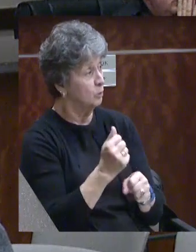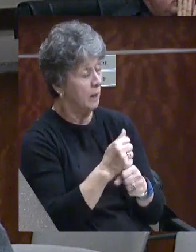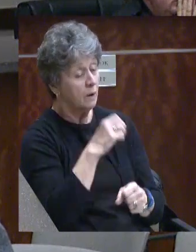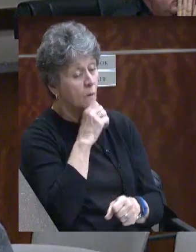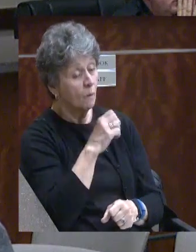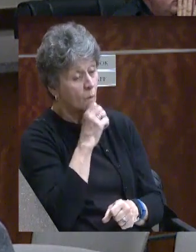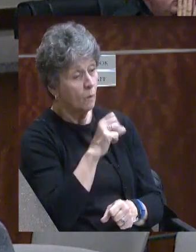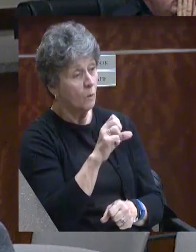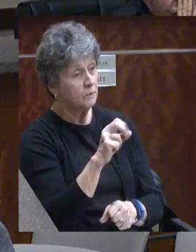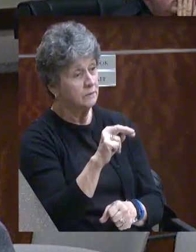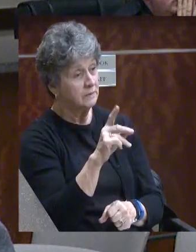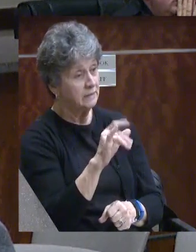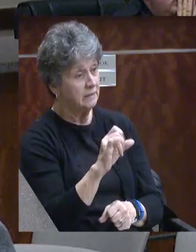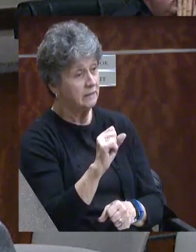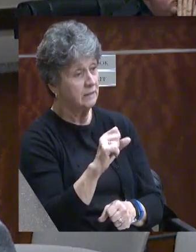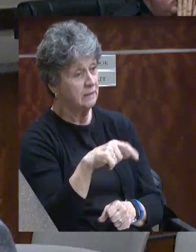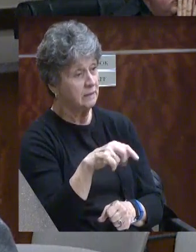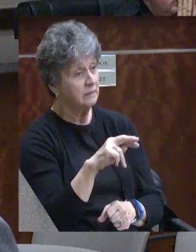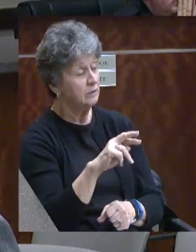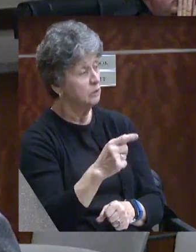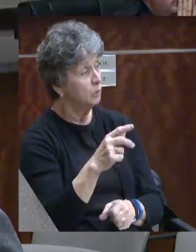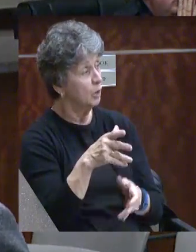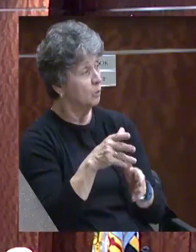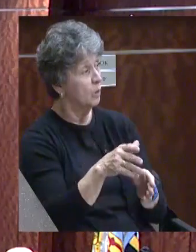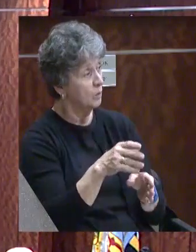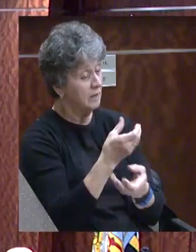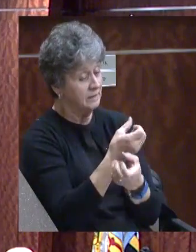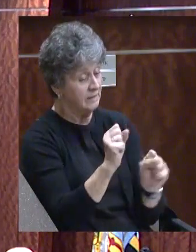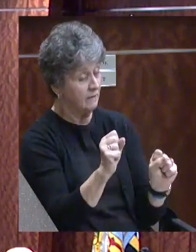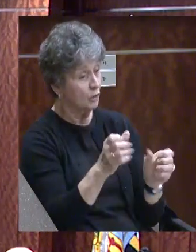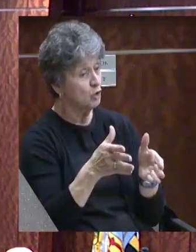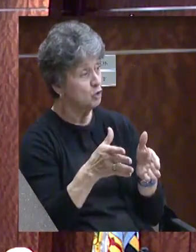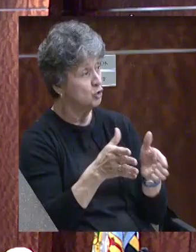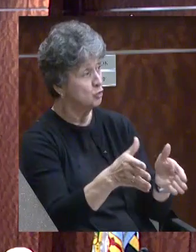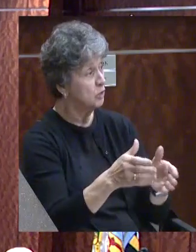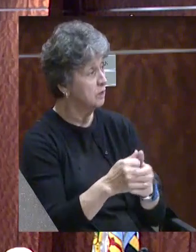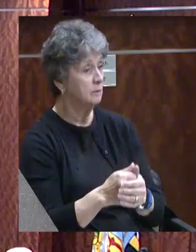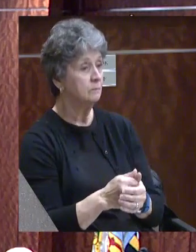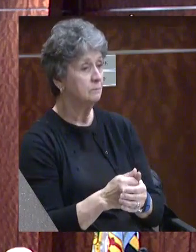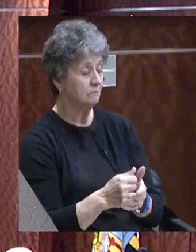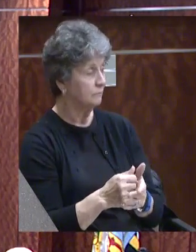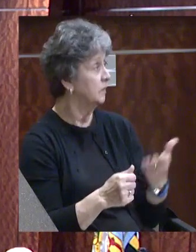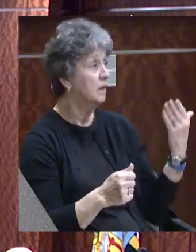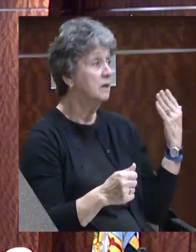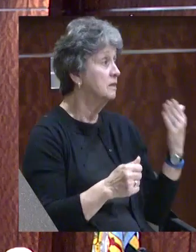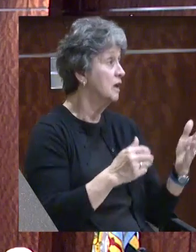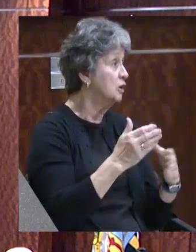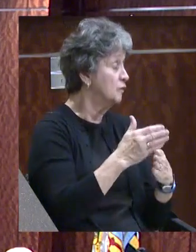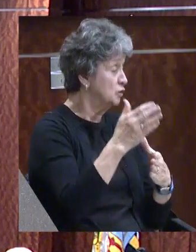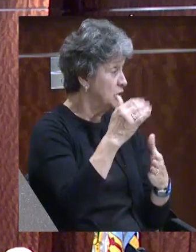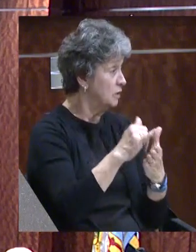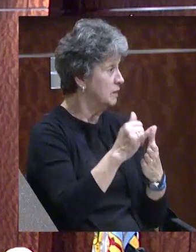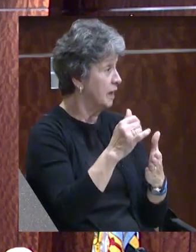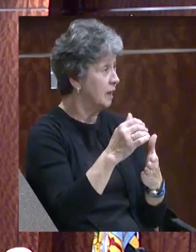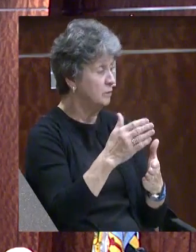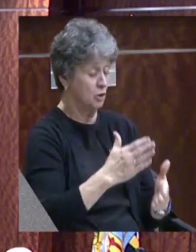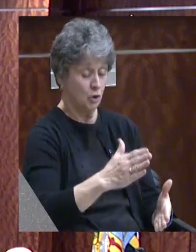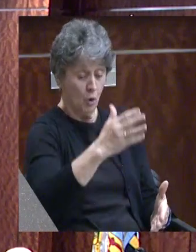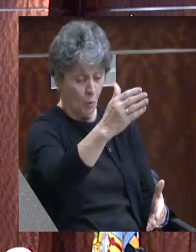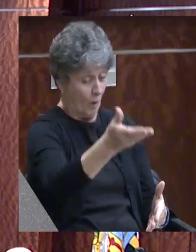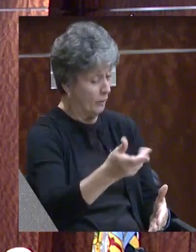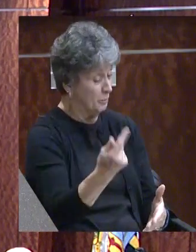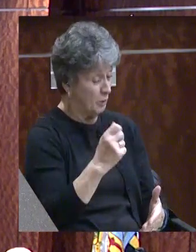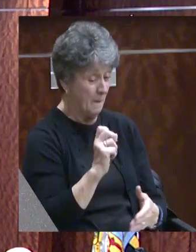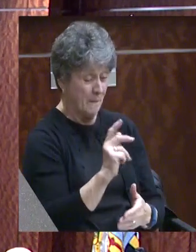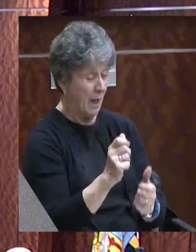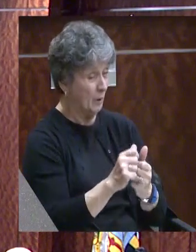Road, a safer street. Well, thank you for sharing that with us, and you're welcome to come back with any other observations that you have, sir.